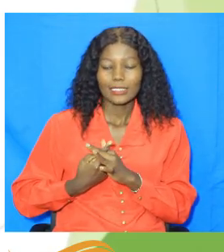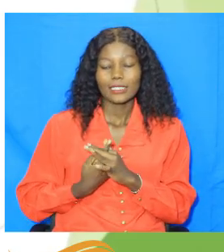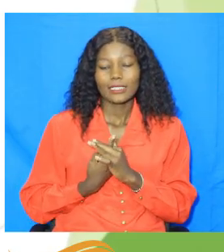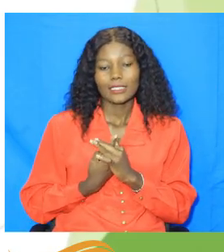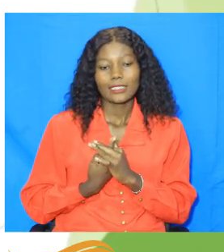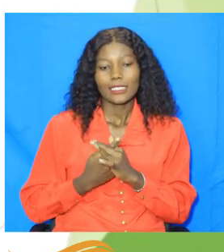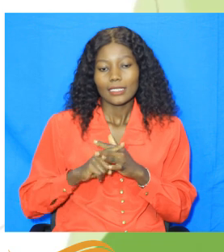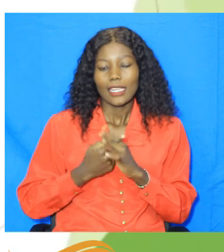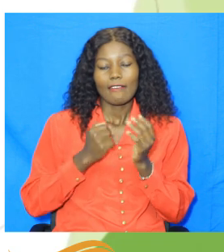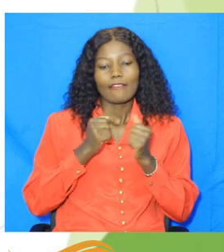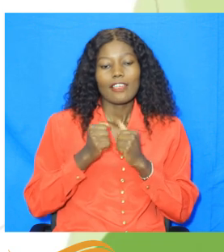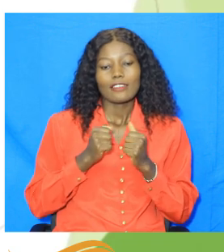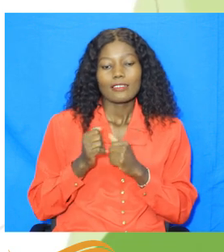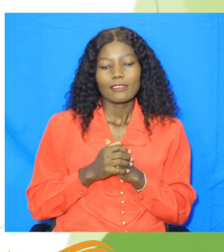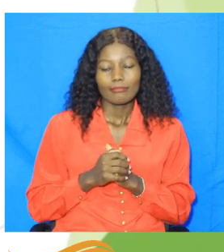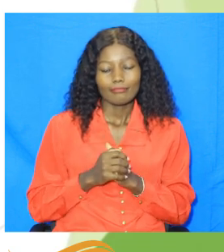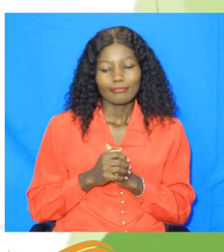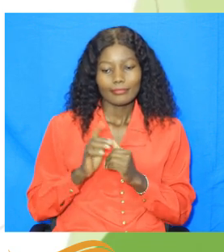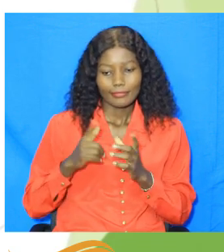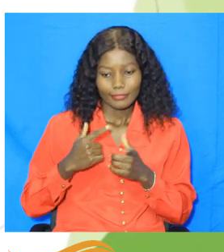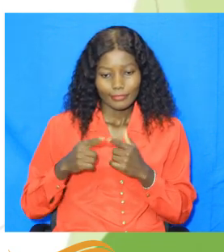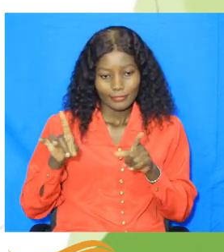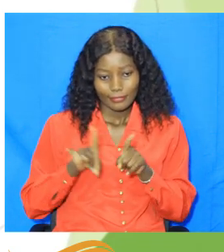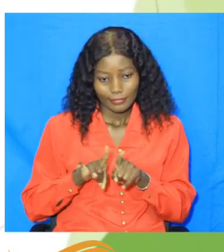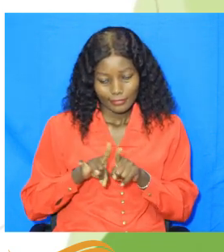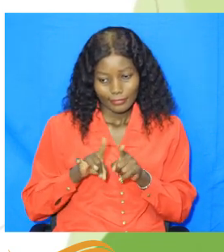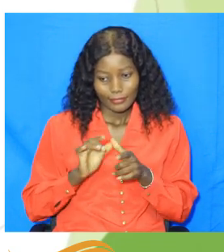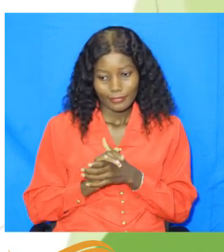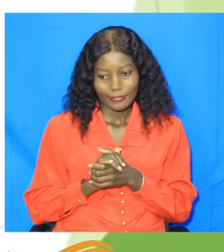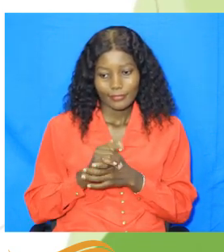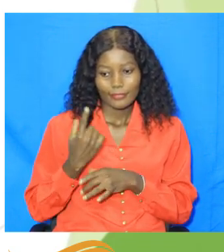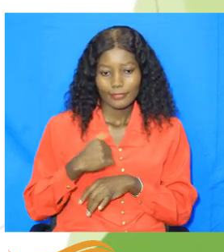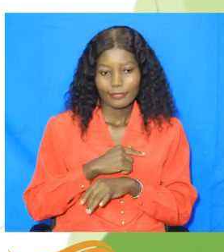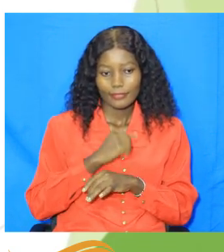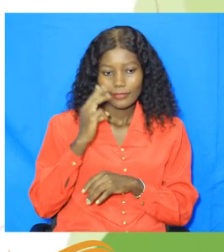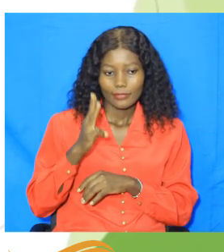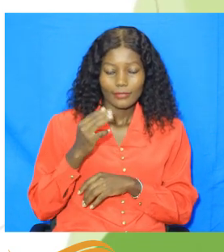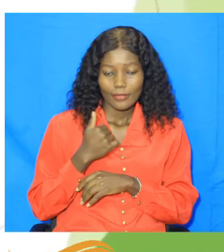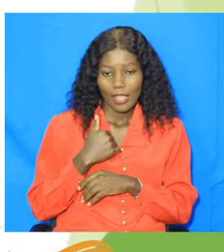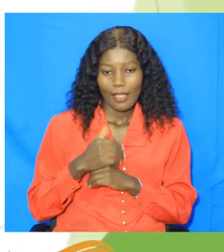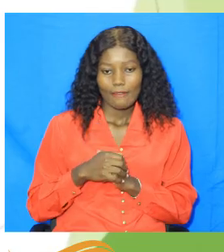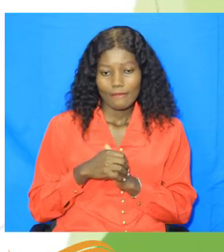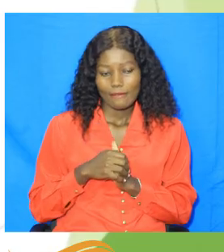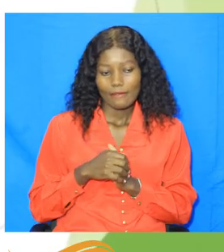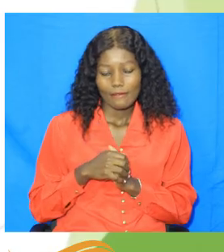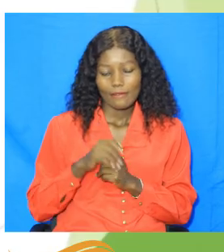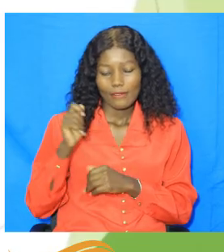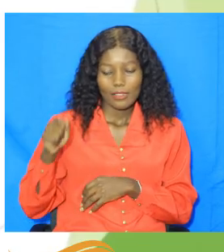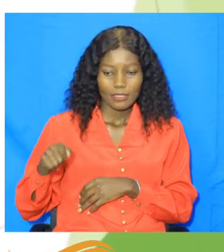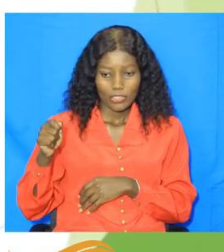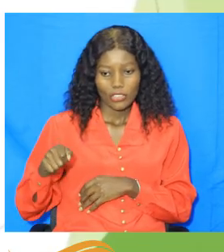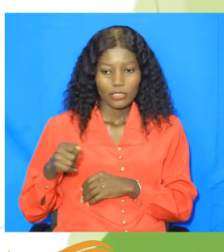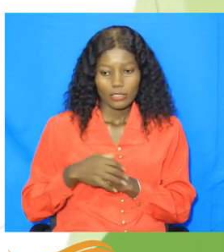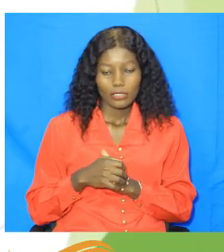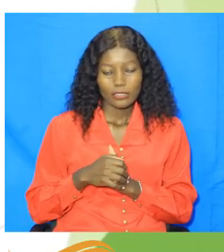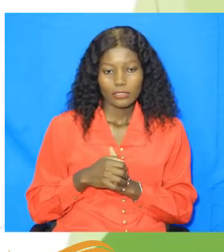start fighting. And also we will have the judges. They